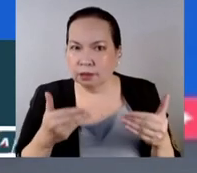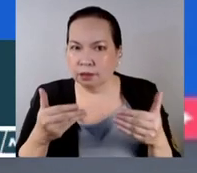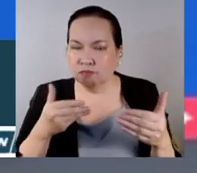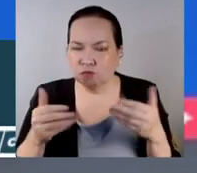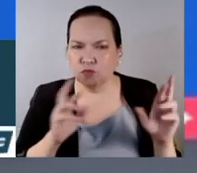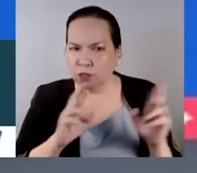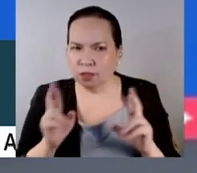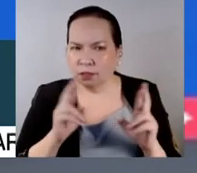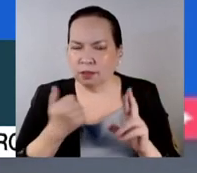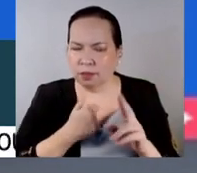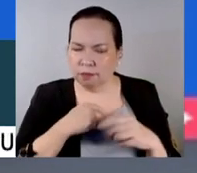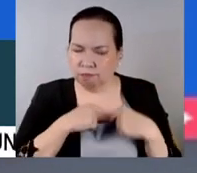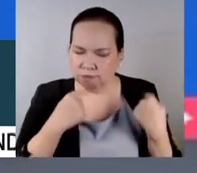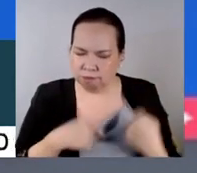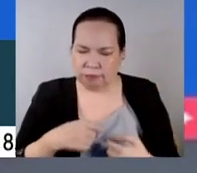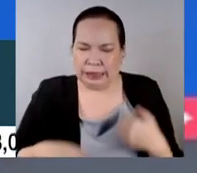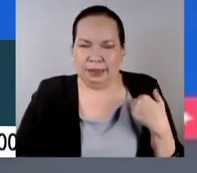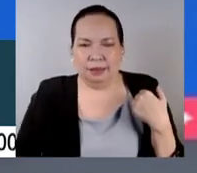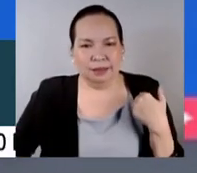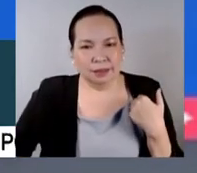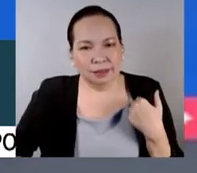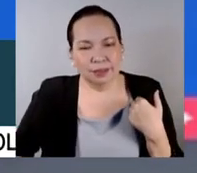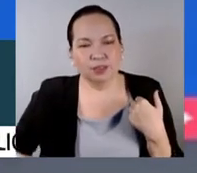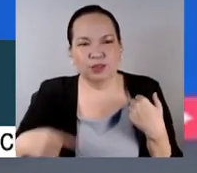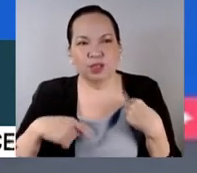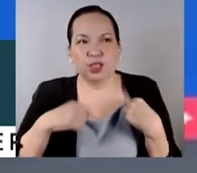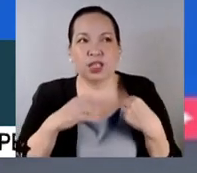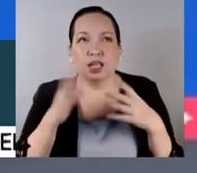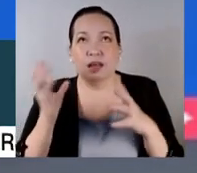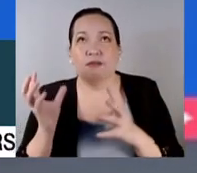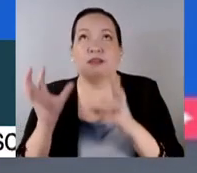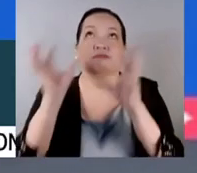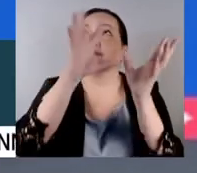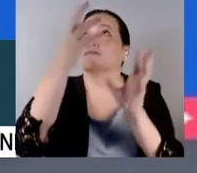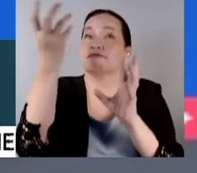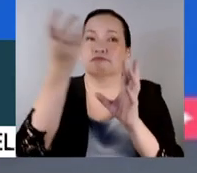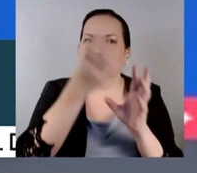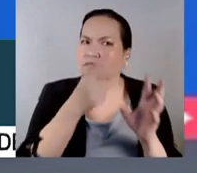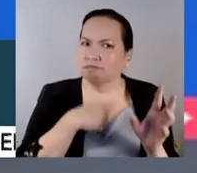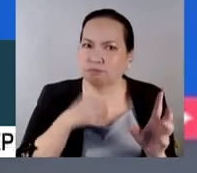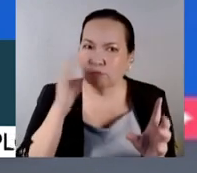in your heart and your stomach when that ball gets tipped up.